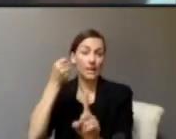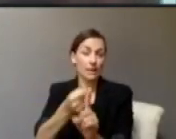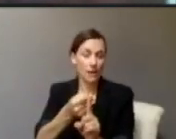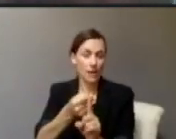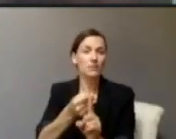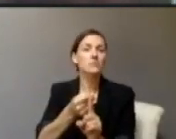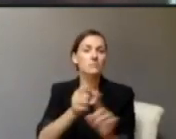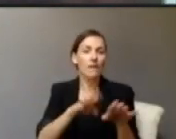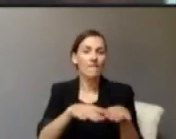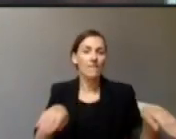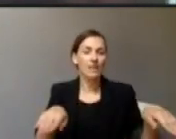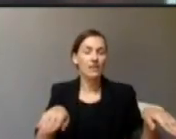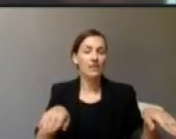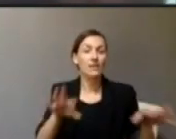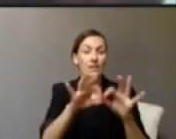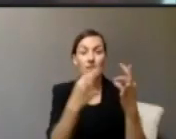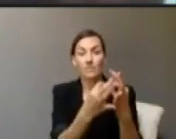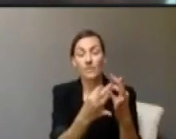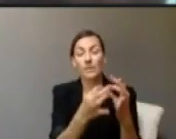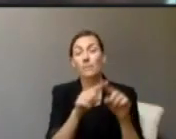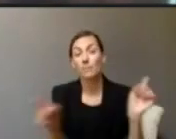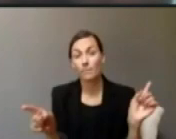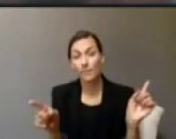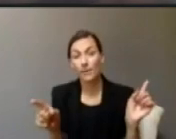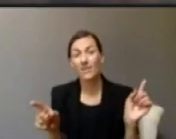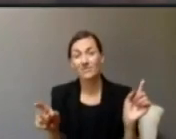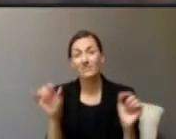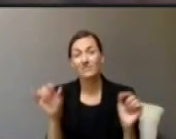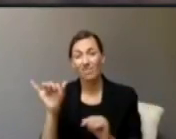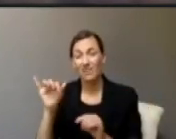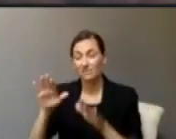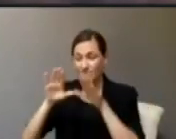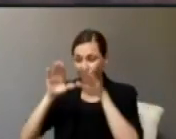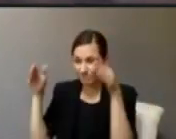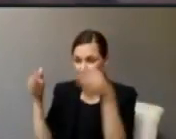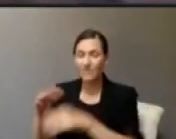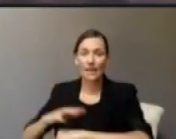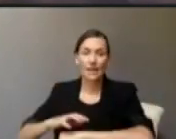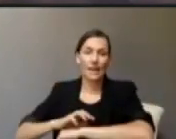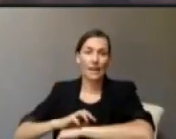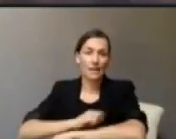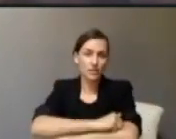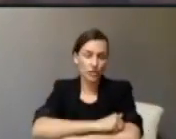something else, but these are big effects of cancer.